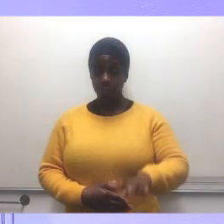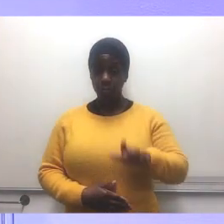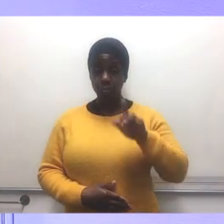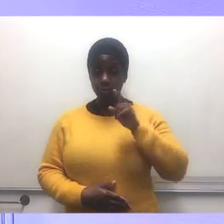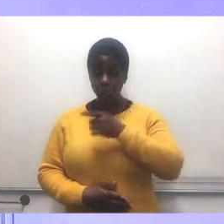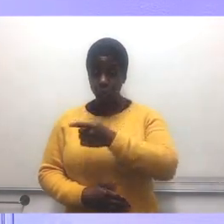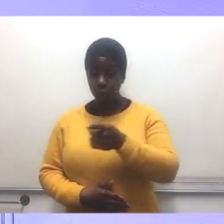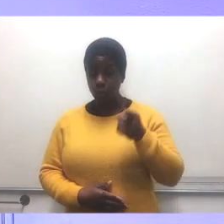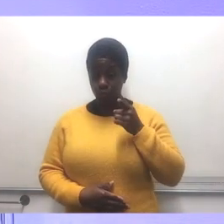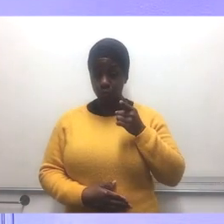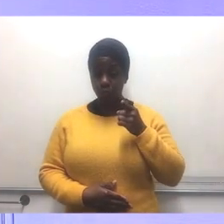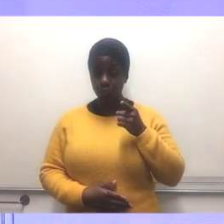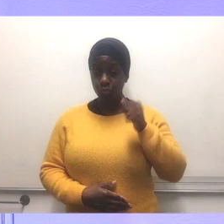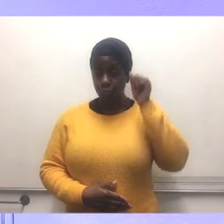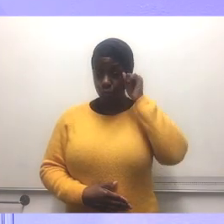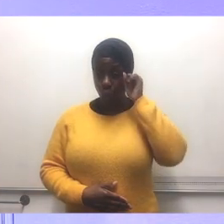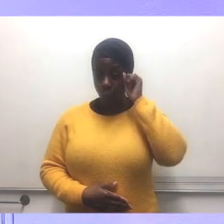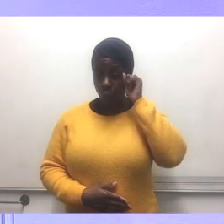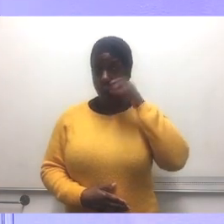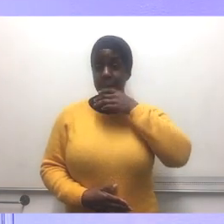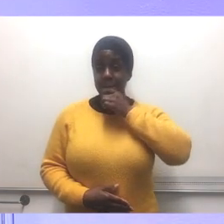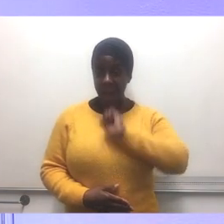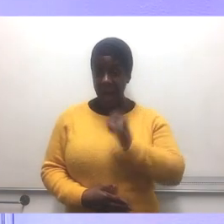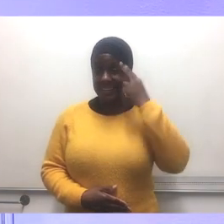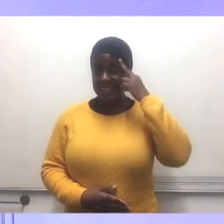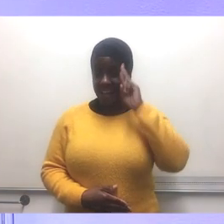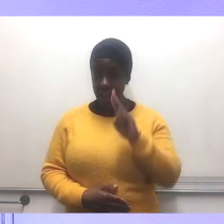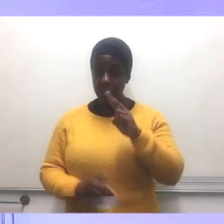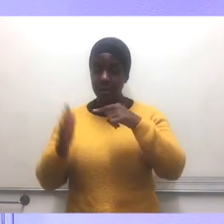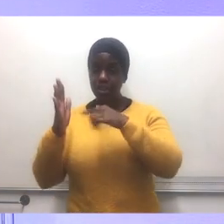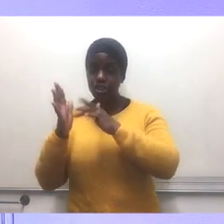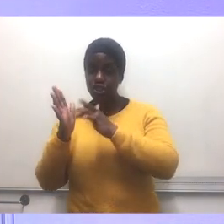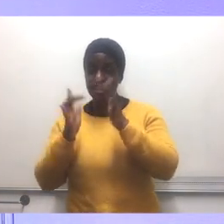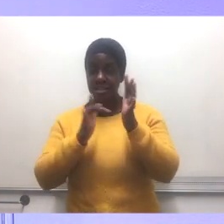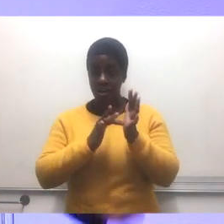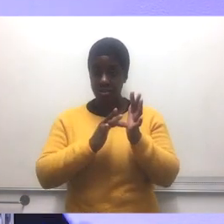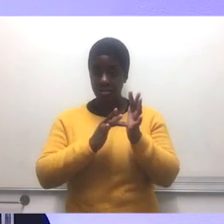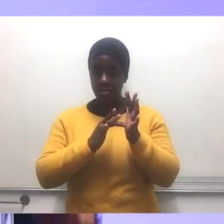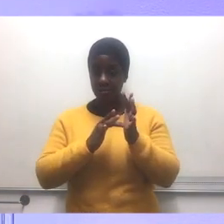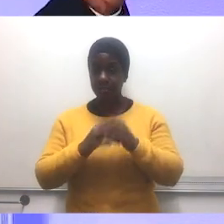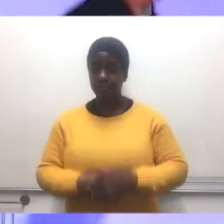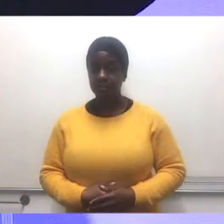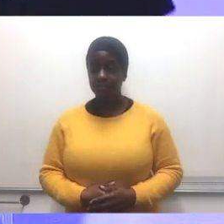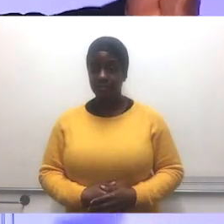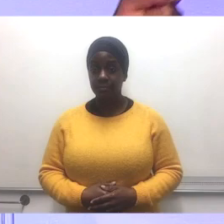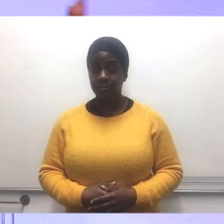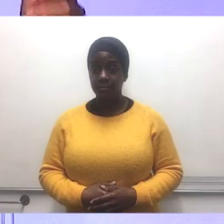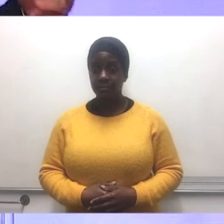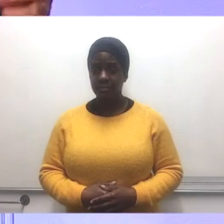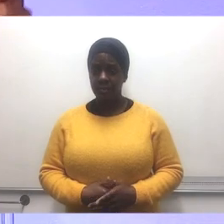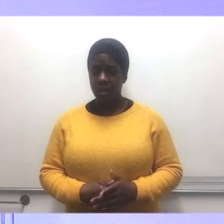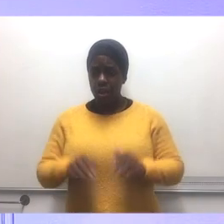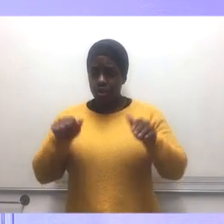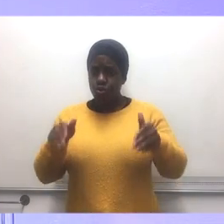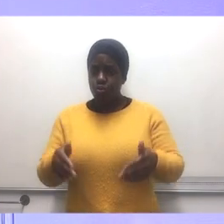there was a man called Jesus of Nazareth. They tell me the tomb is